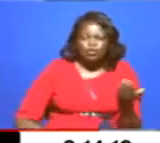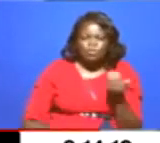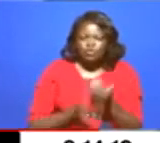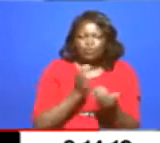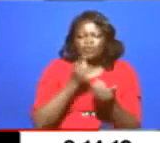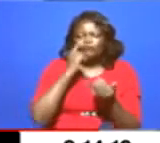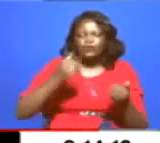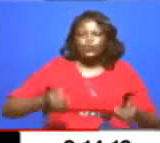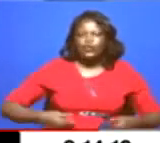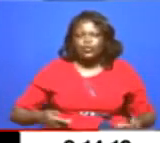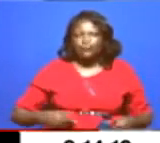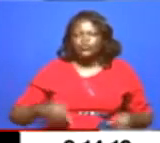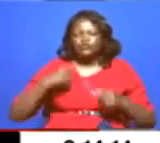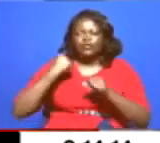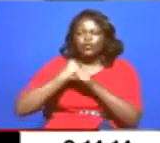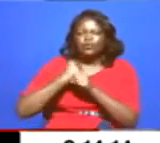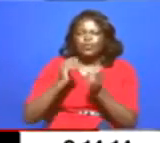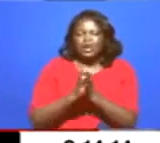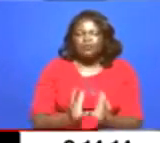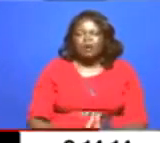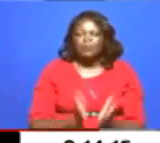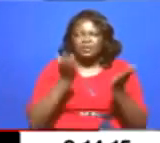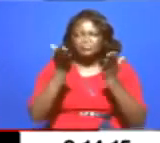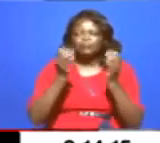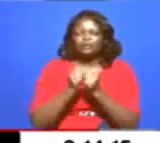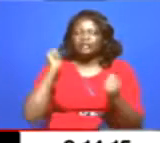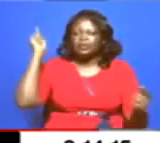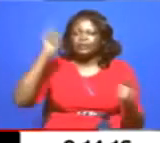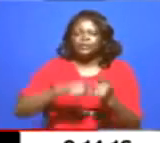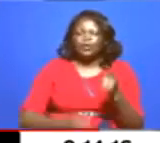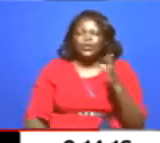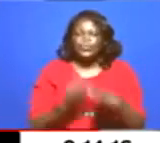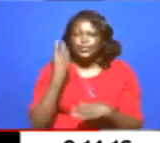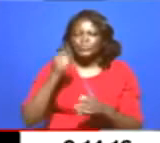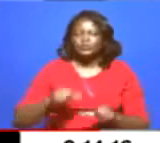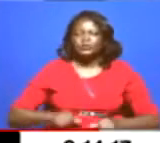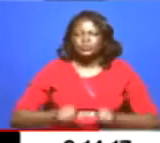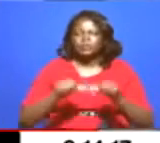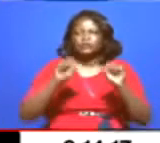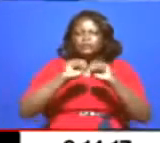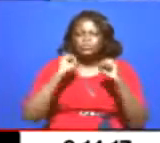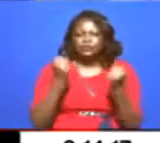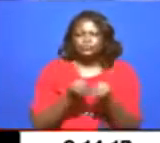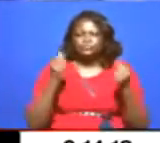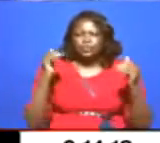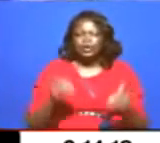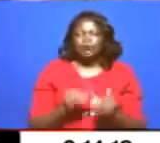people for careers in public service with the goal of creating sustainable social impact.